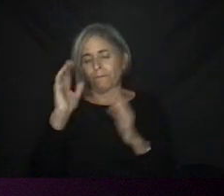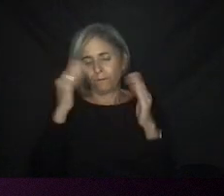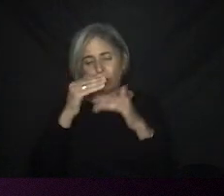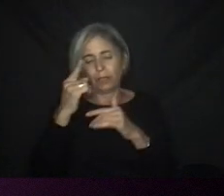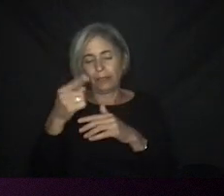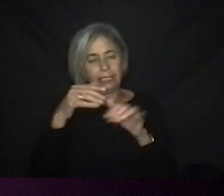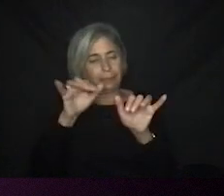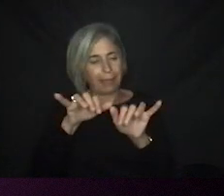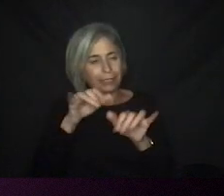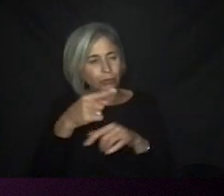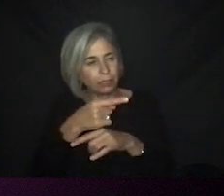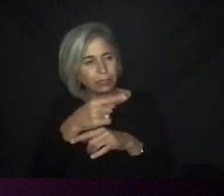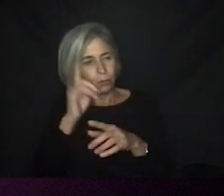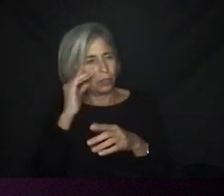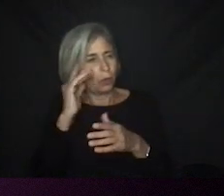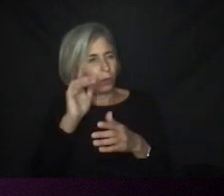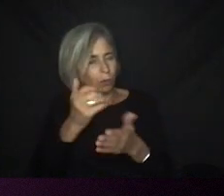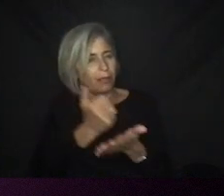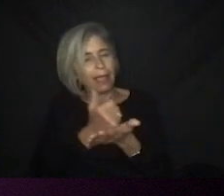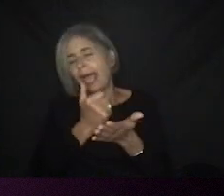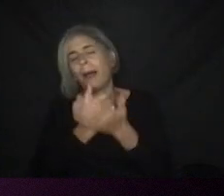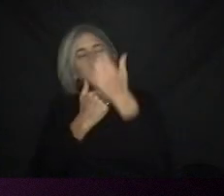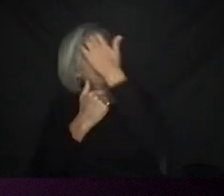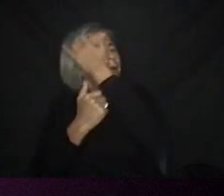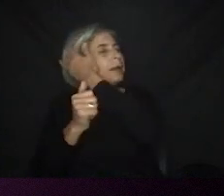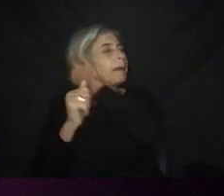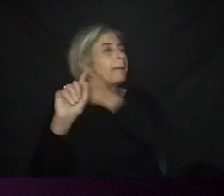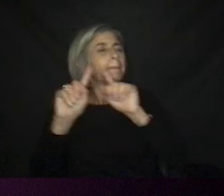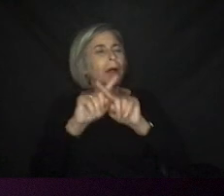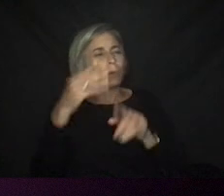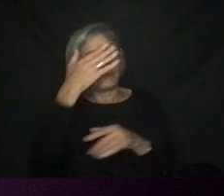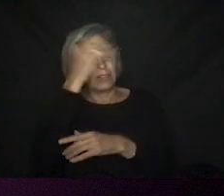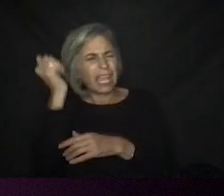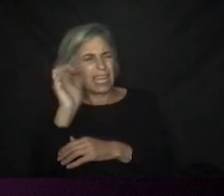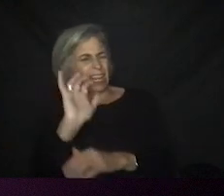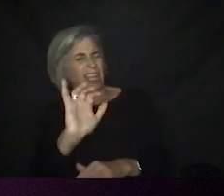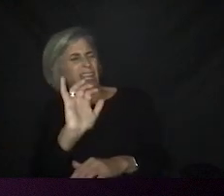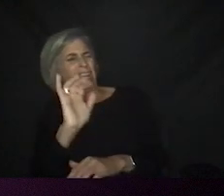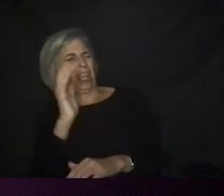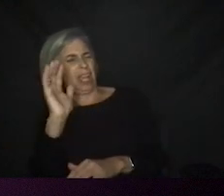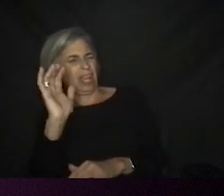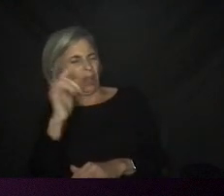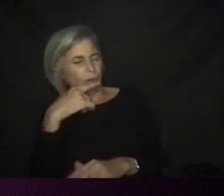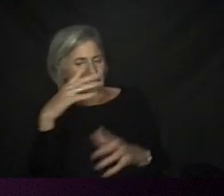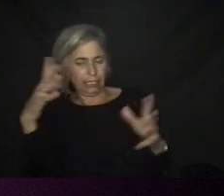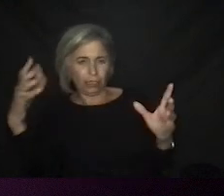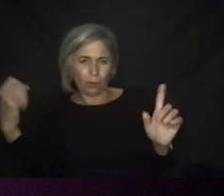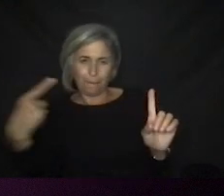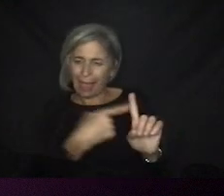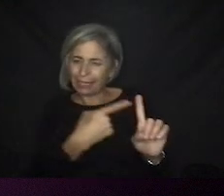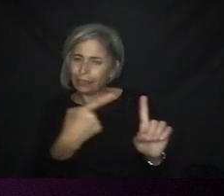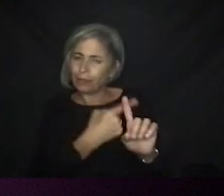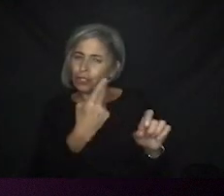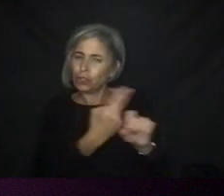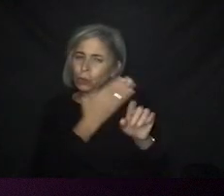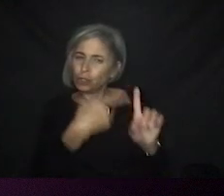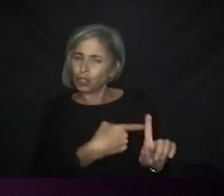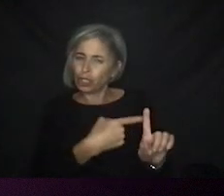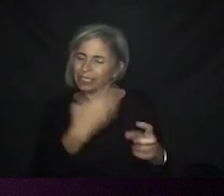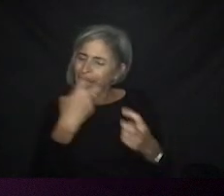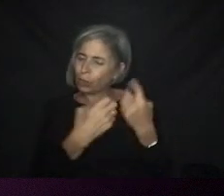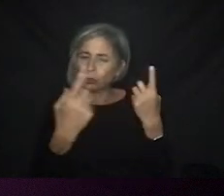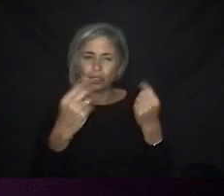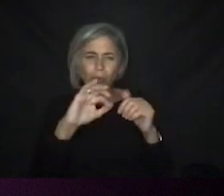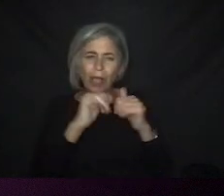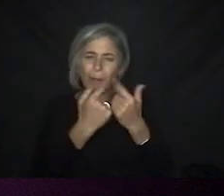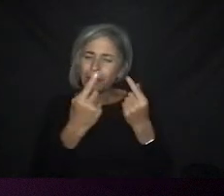on these metrics we know will help, but we forget, we got to tie it to this user over here. That's hard to do. How am I